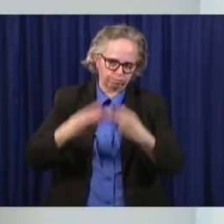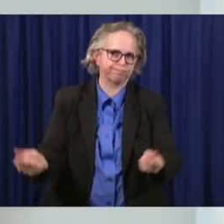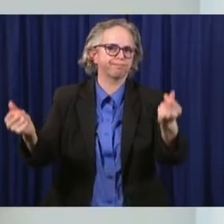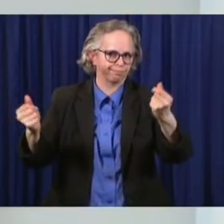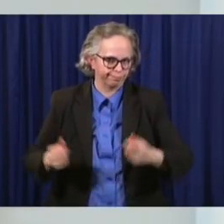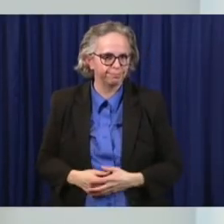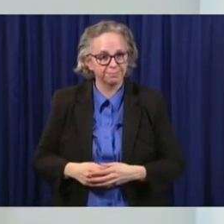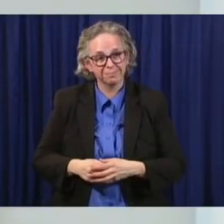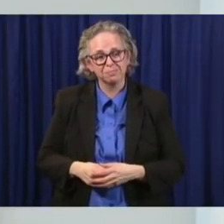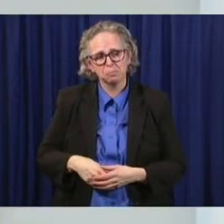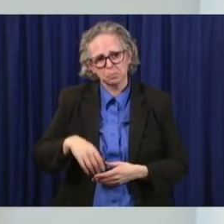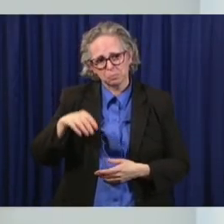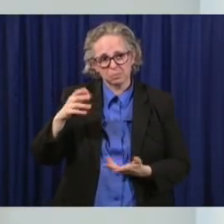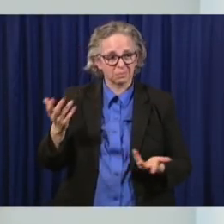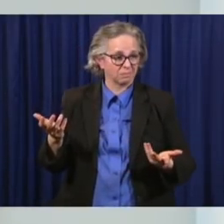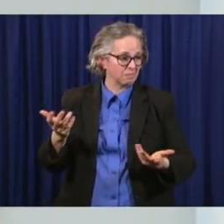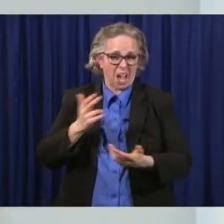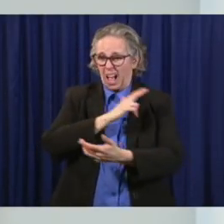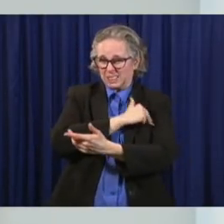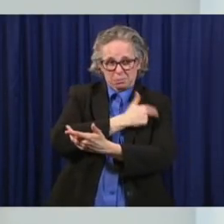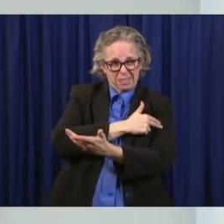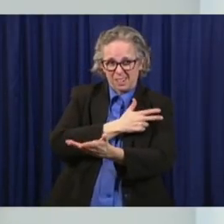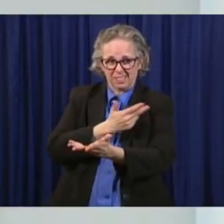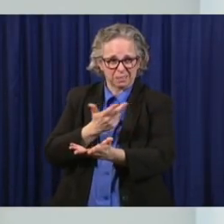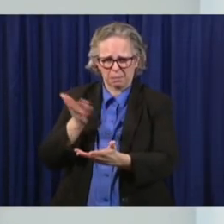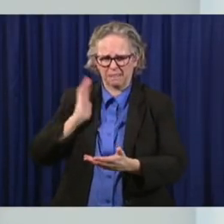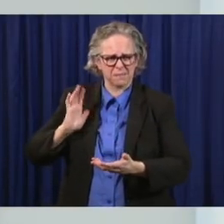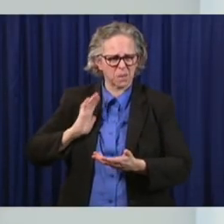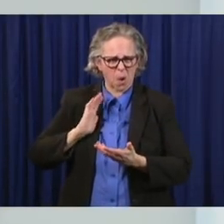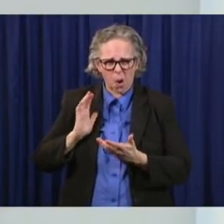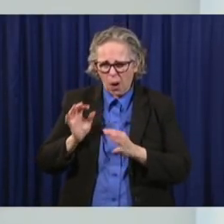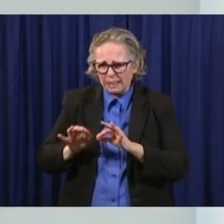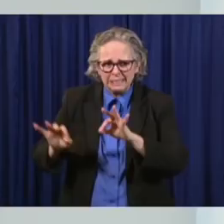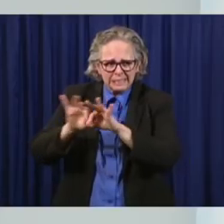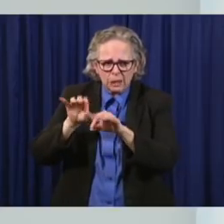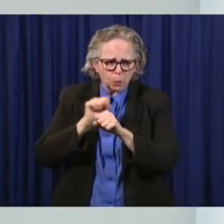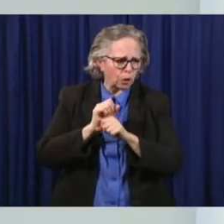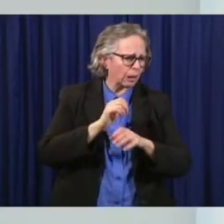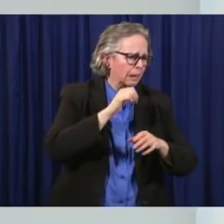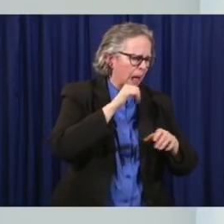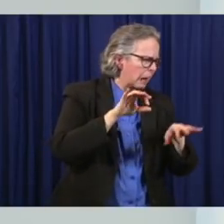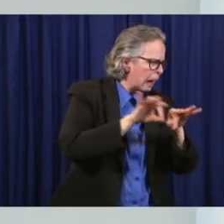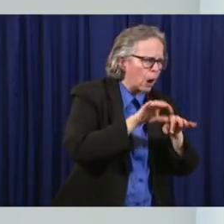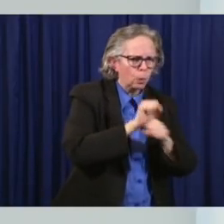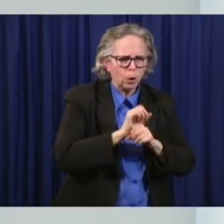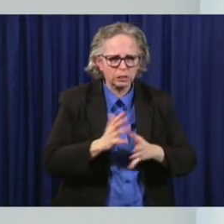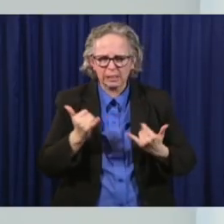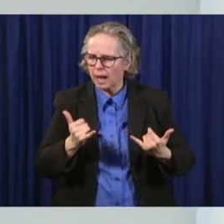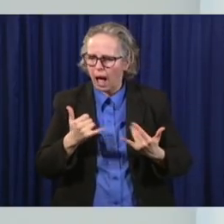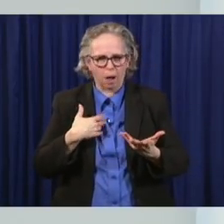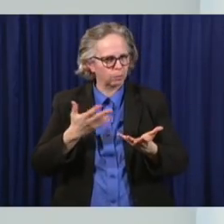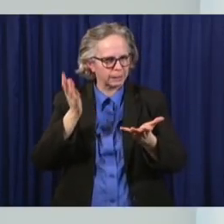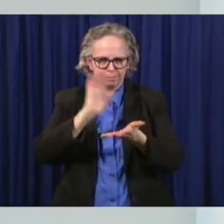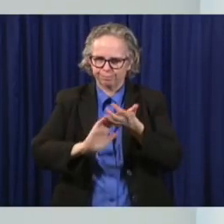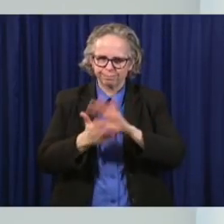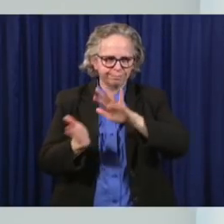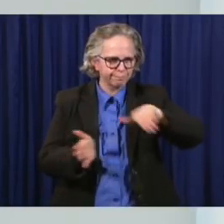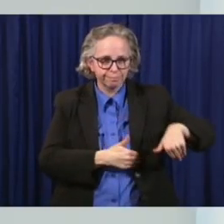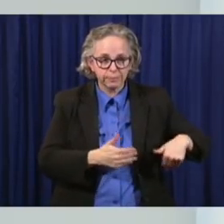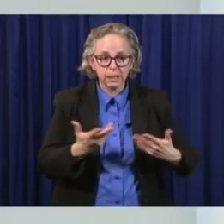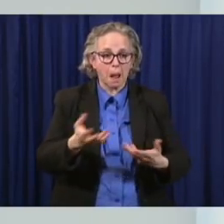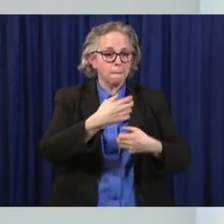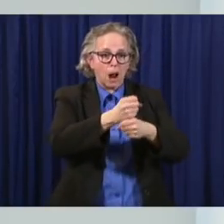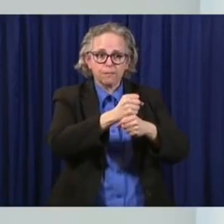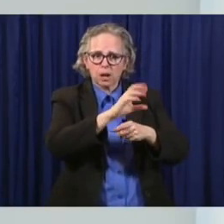essential, non-essential, manufacturing, construction, distribution is opening up. And on Monday, retail will fully open.